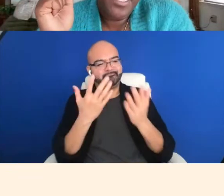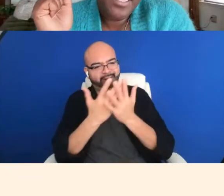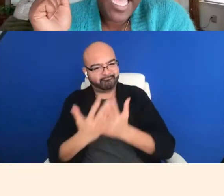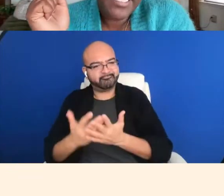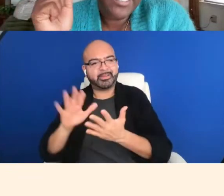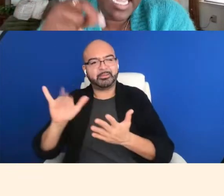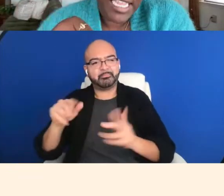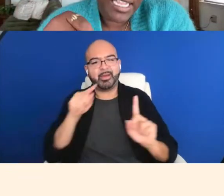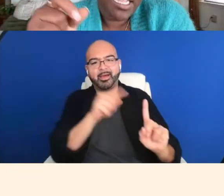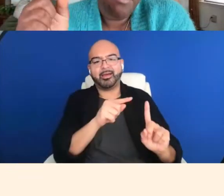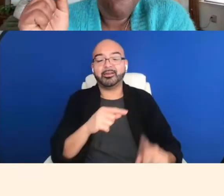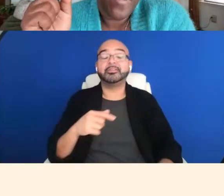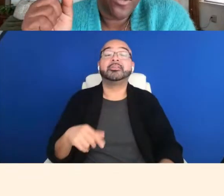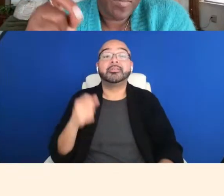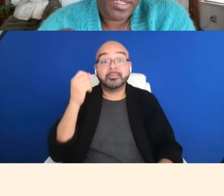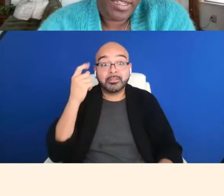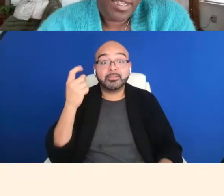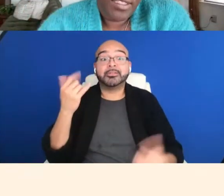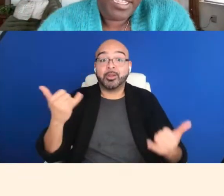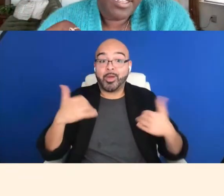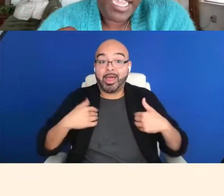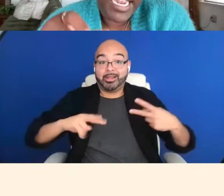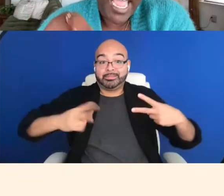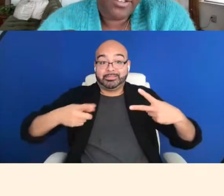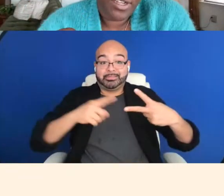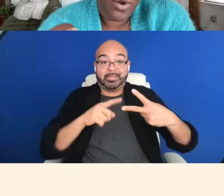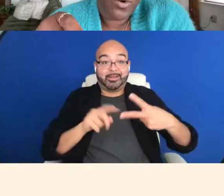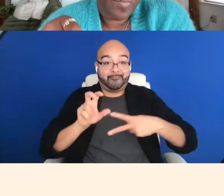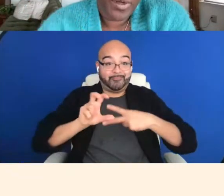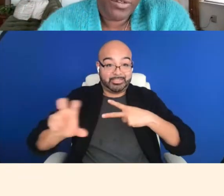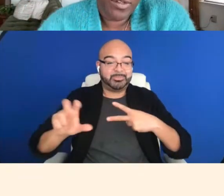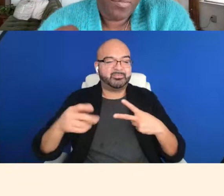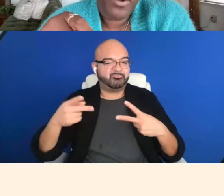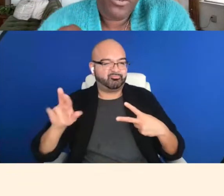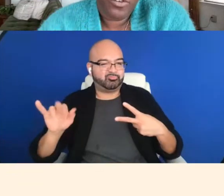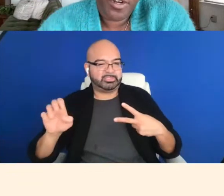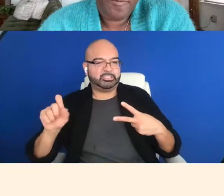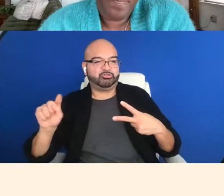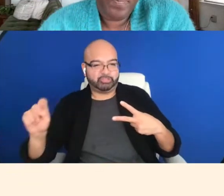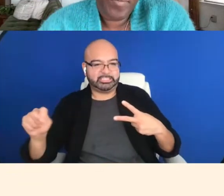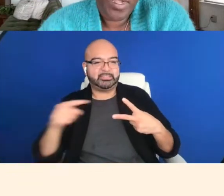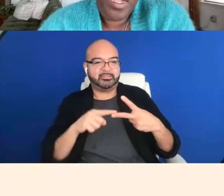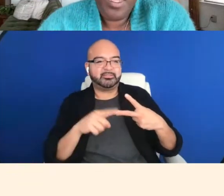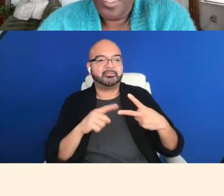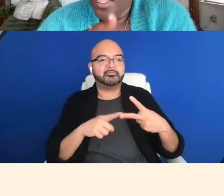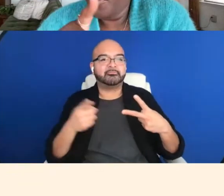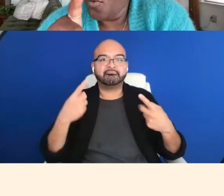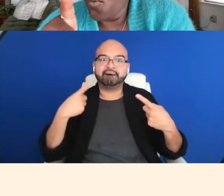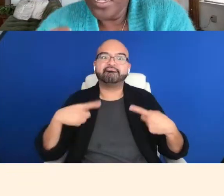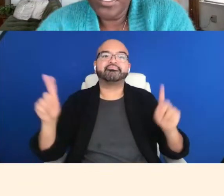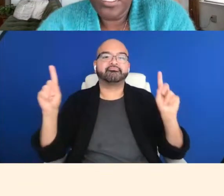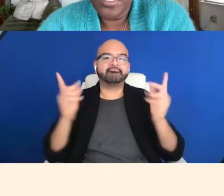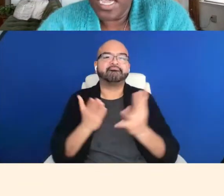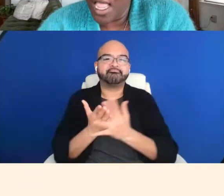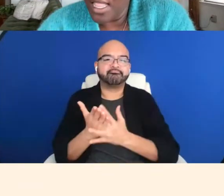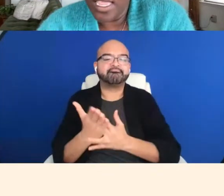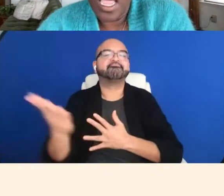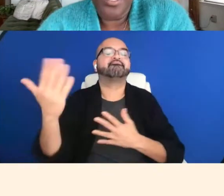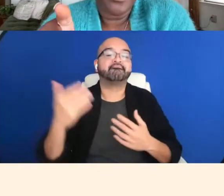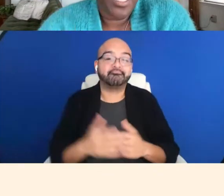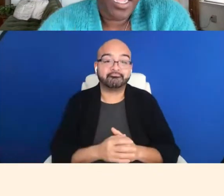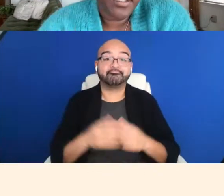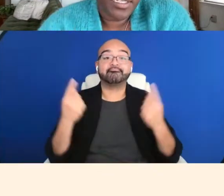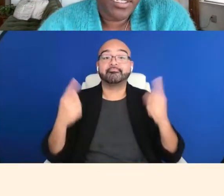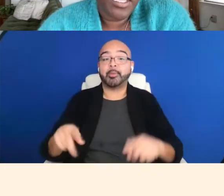had that second investment, that second asset on our books, Prince Street. And so once